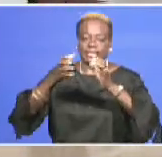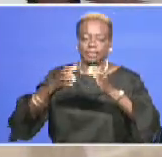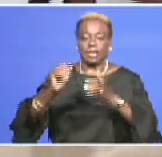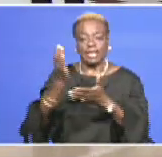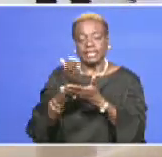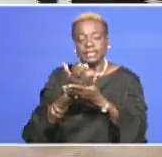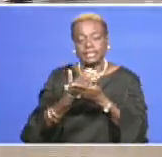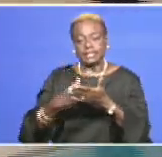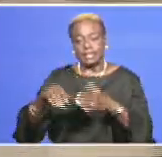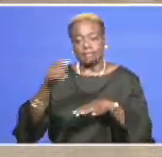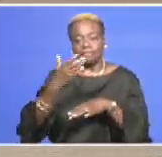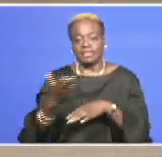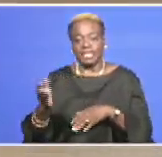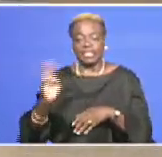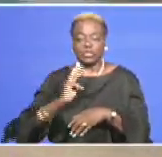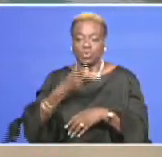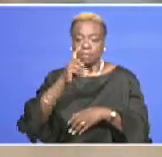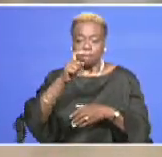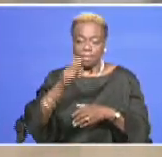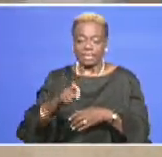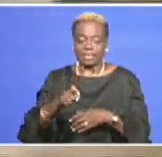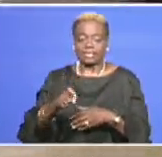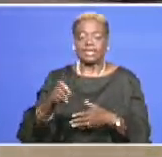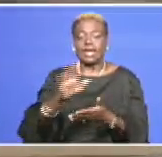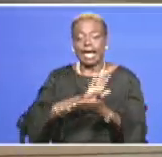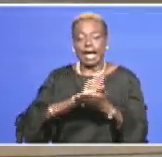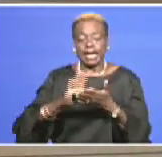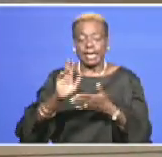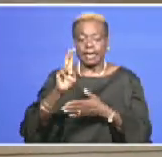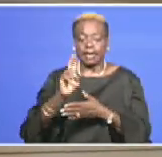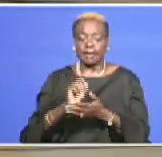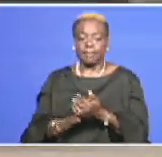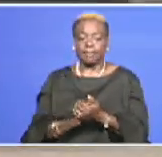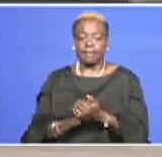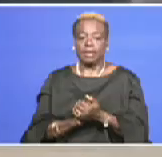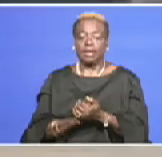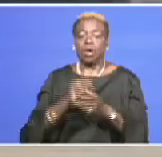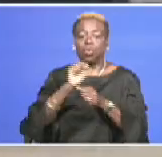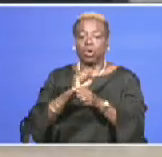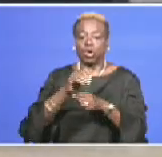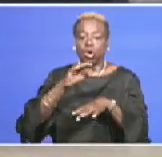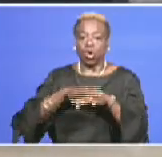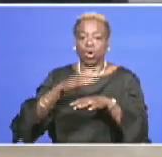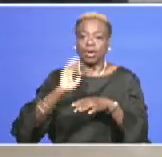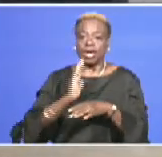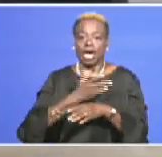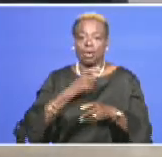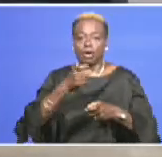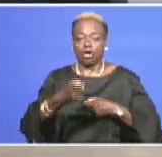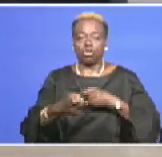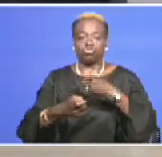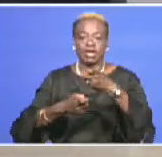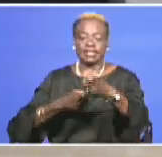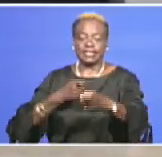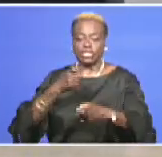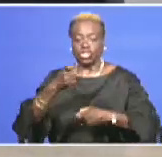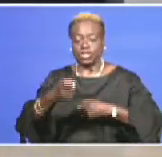certainly continue to work on our rebounding. Certainly work on our transition defense and our